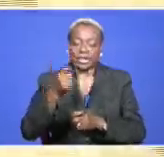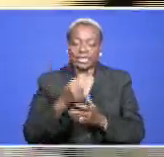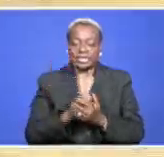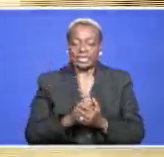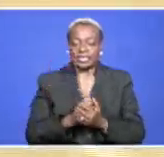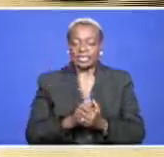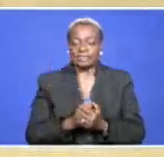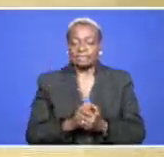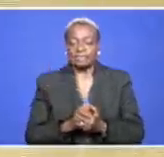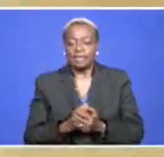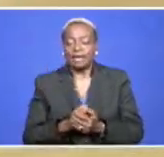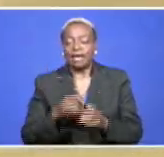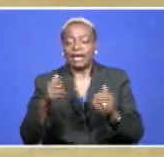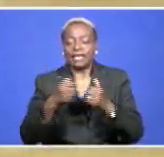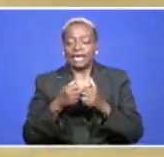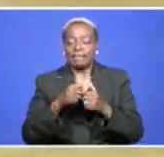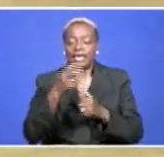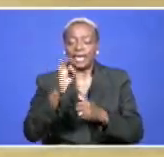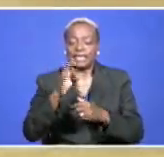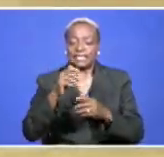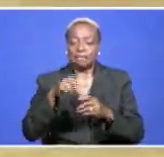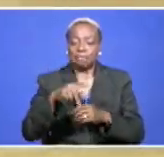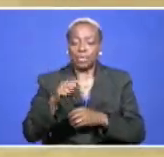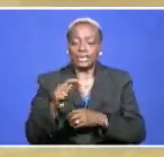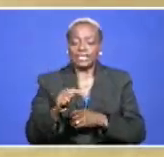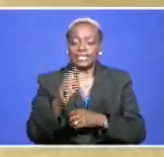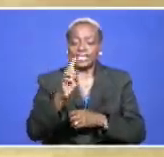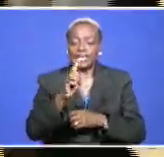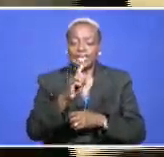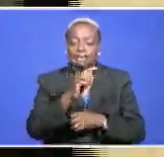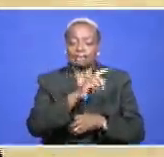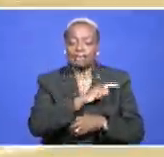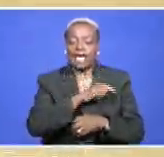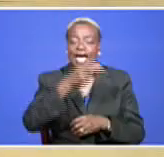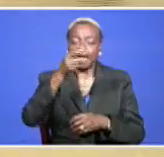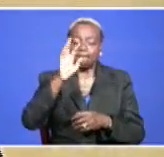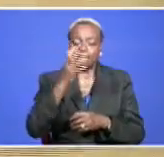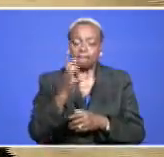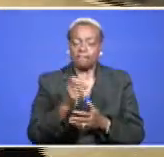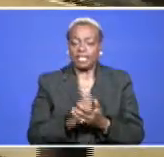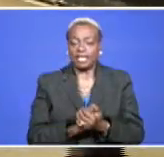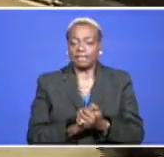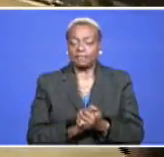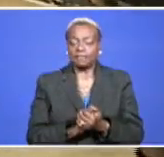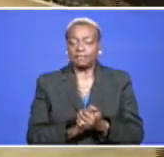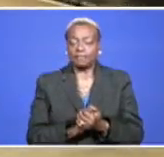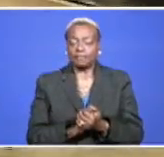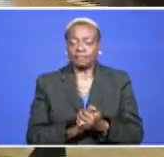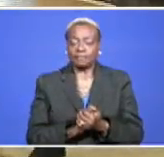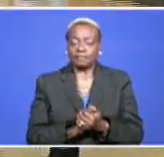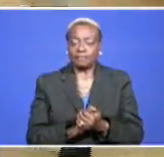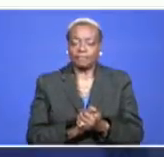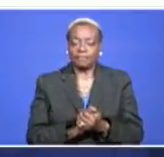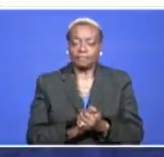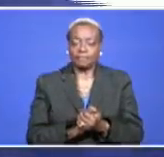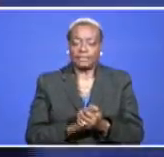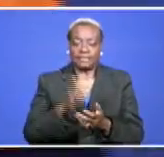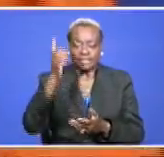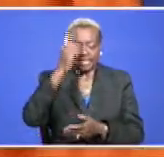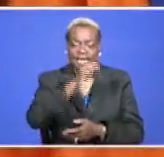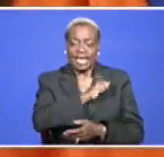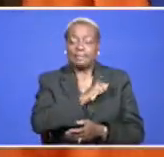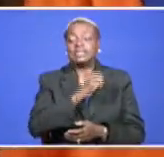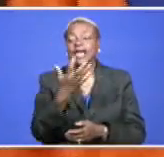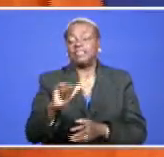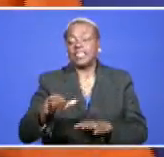way in the win, a game-high 19 points. Daniel Adams had a side-high 15 in the loss for Telios. They played hard. That's